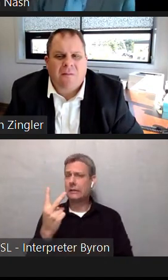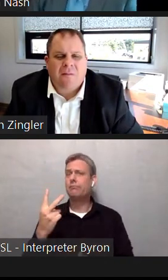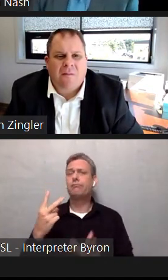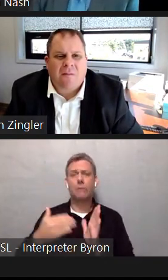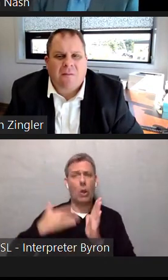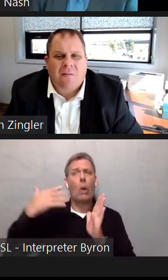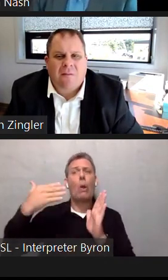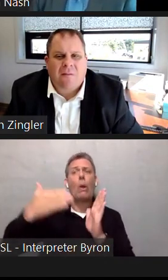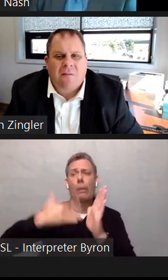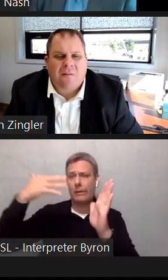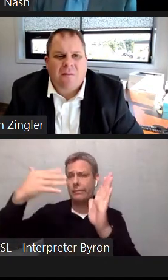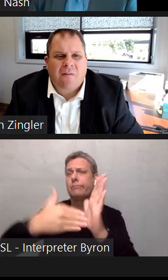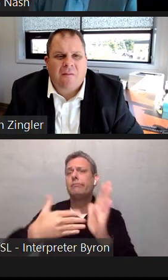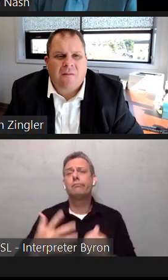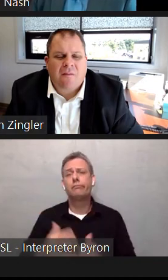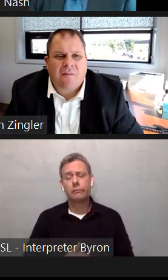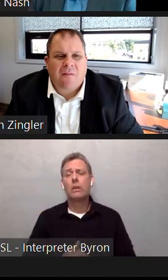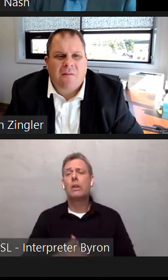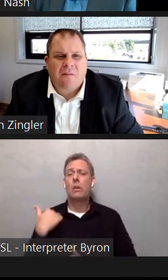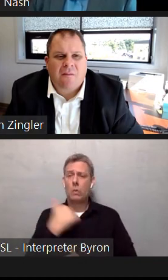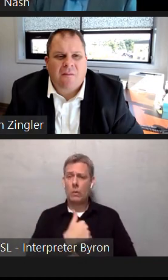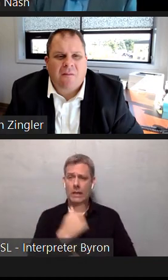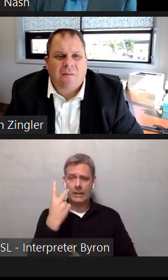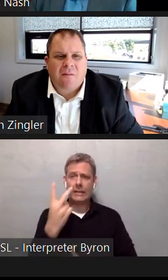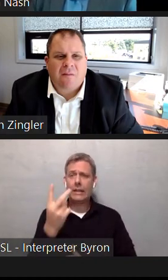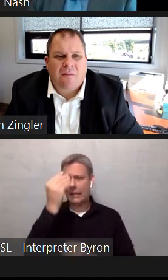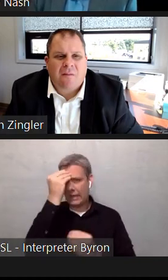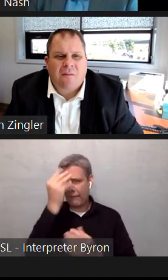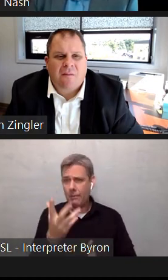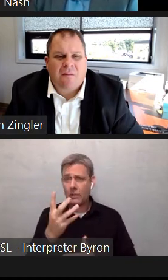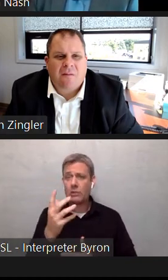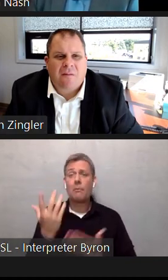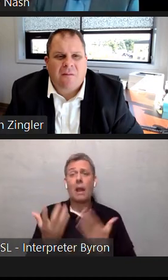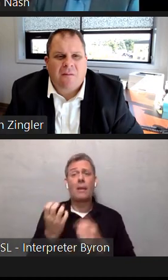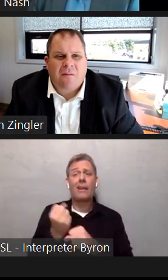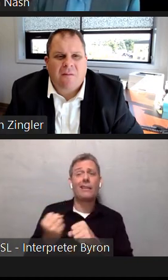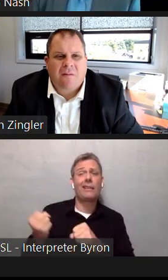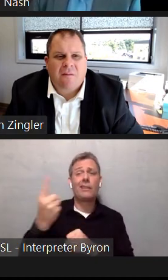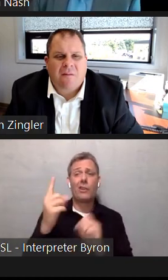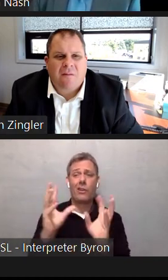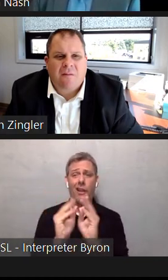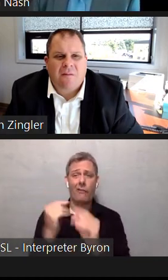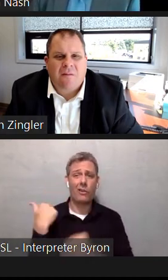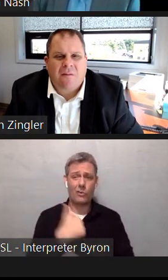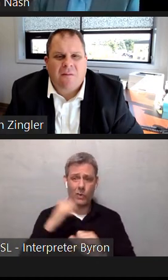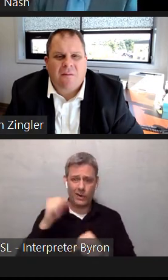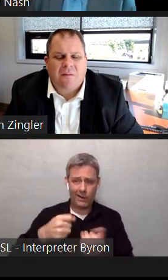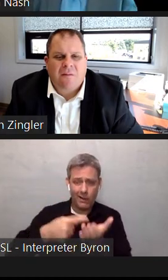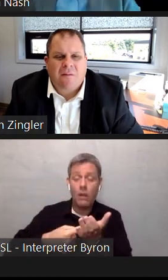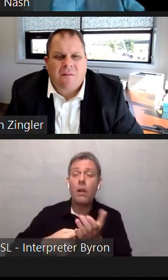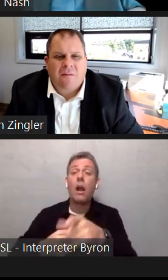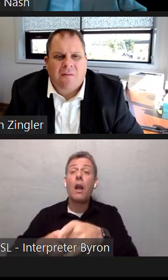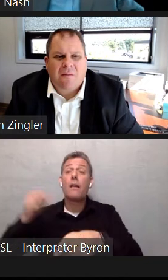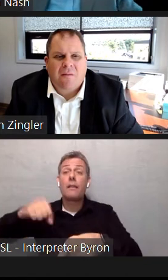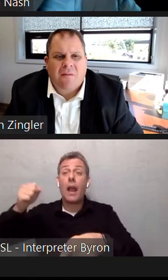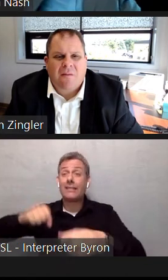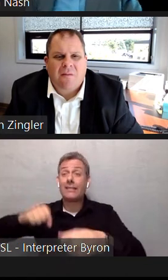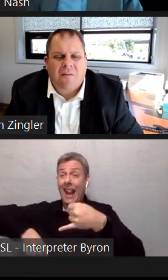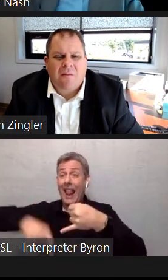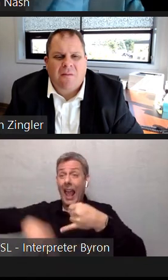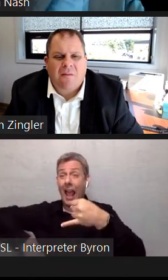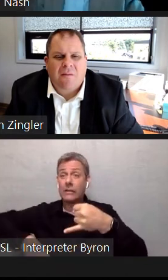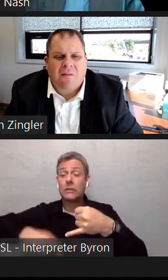we can definitely take a look into some of the data and hopefully at next year's conference start. Absolutely. And last point, if there's a way that we